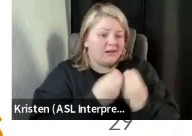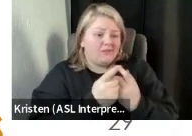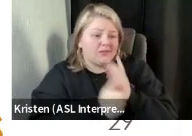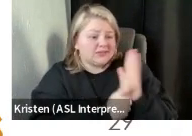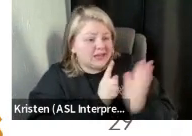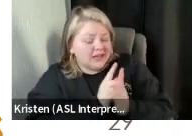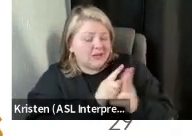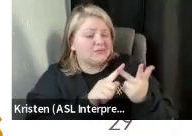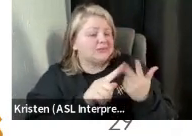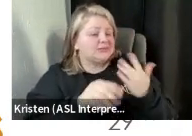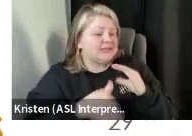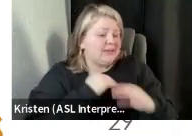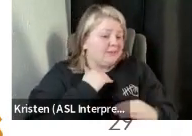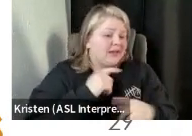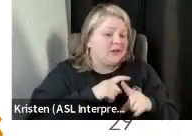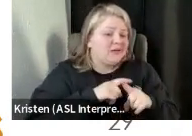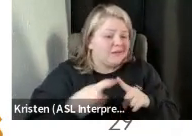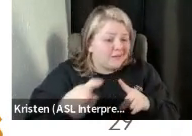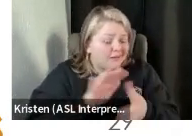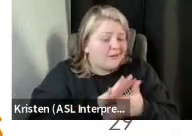email at